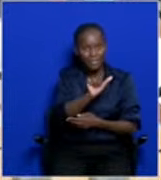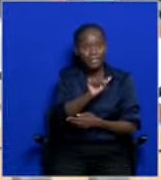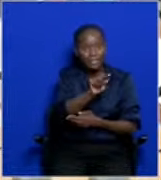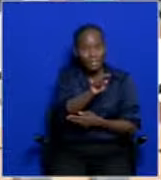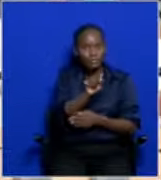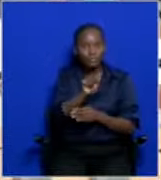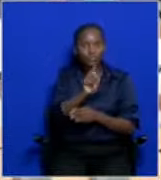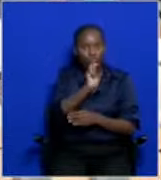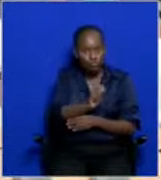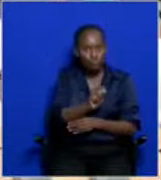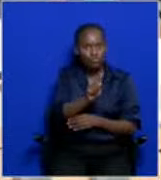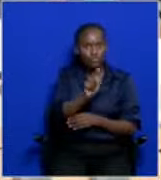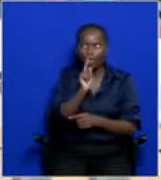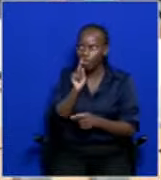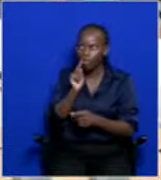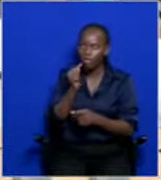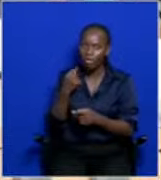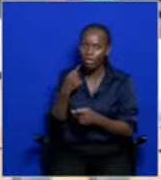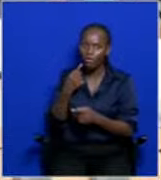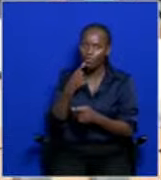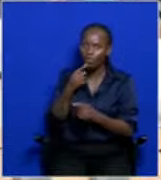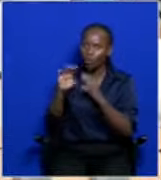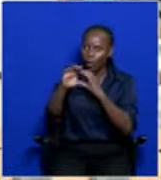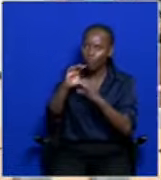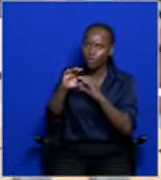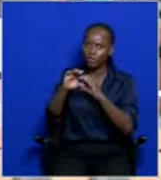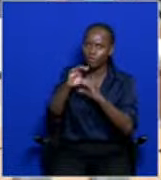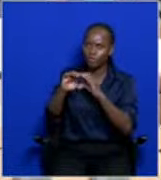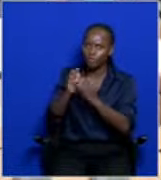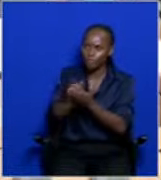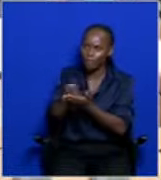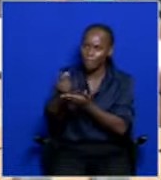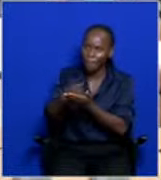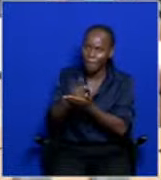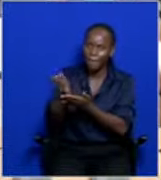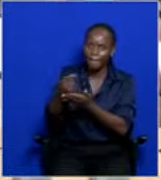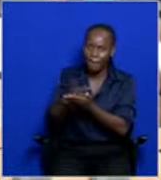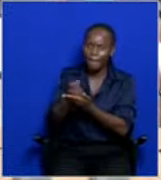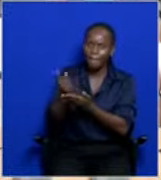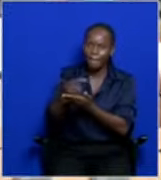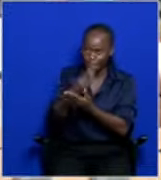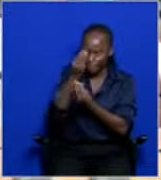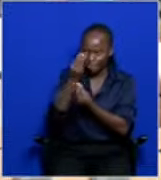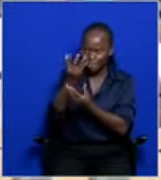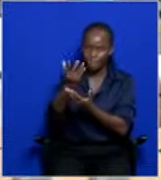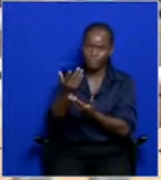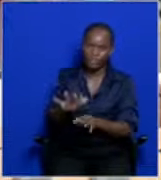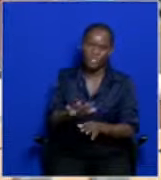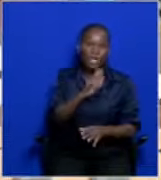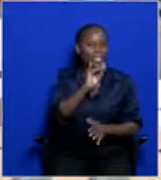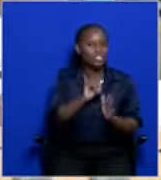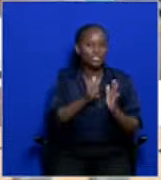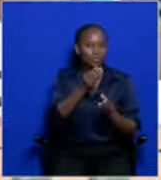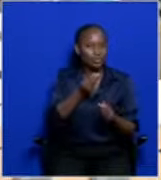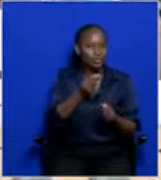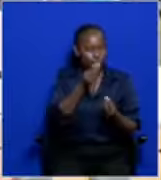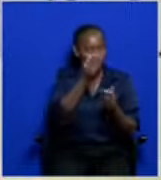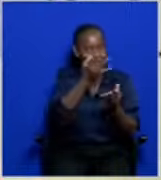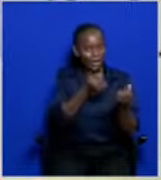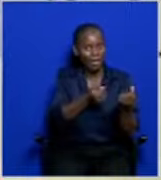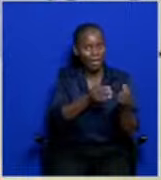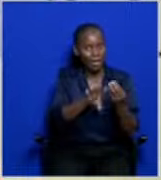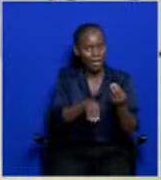Spies about this Kilani incident. That's all I wanted to point out. Yes, Kilani is